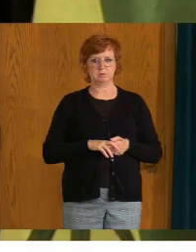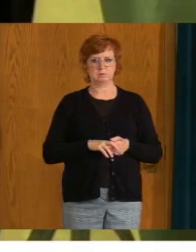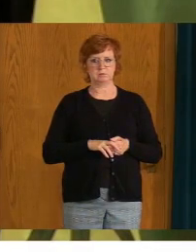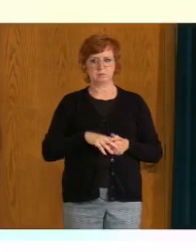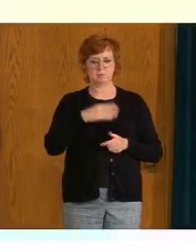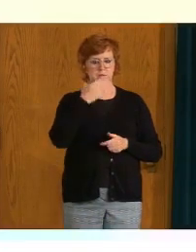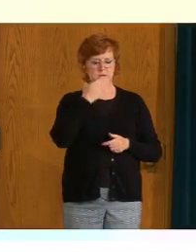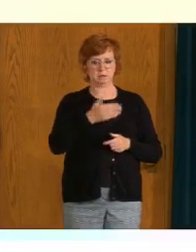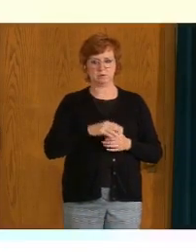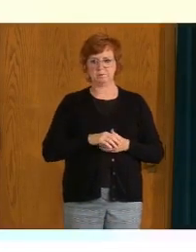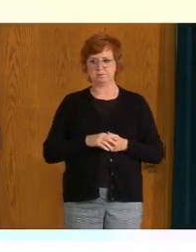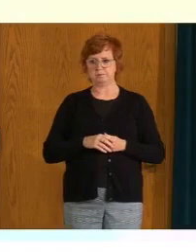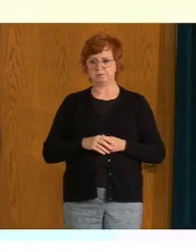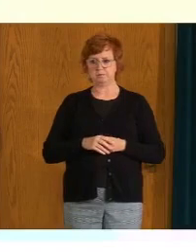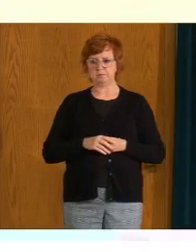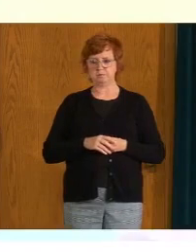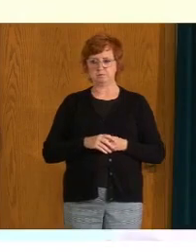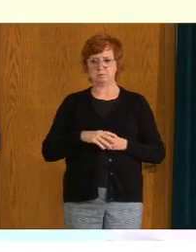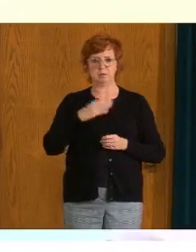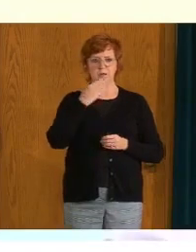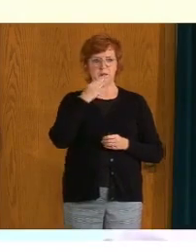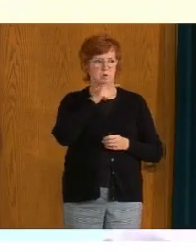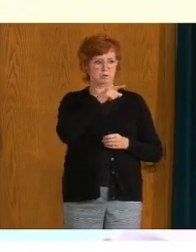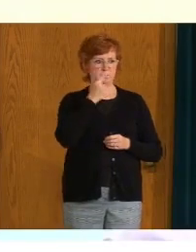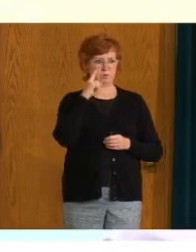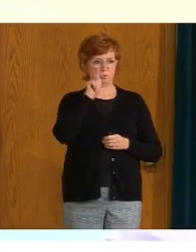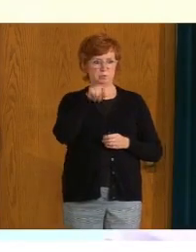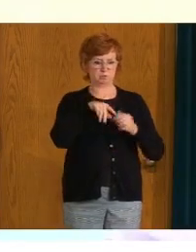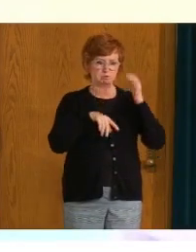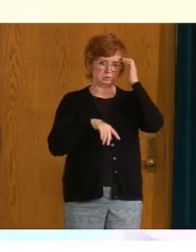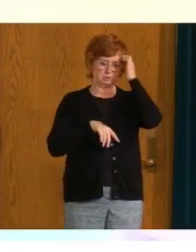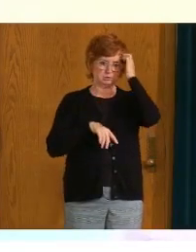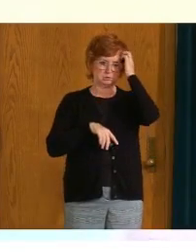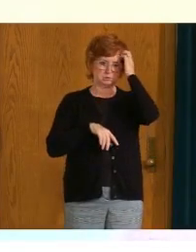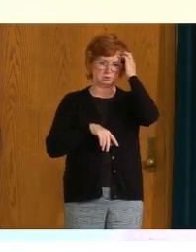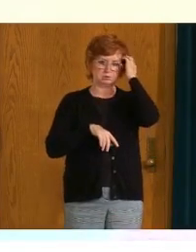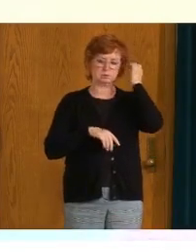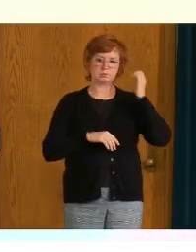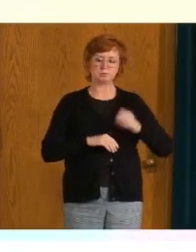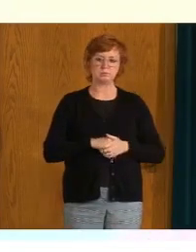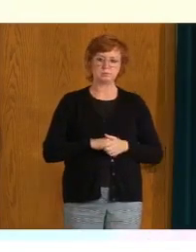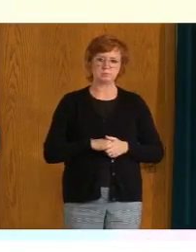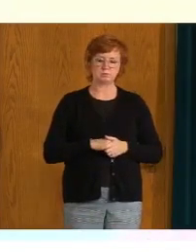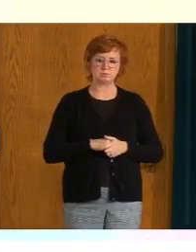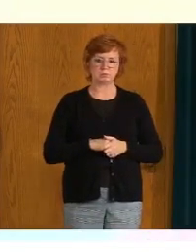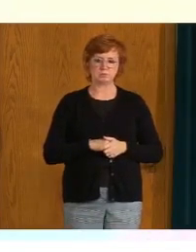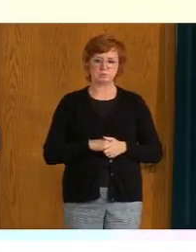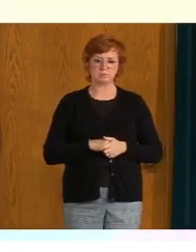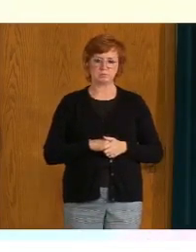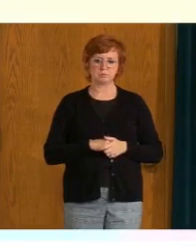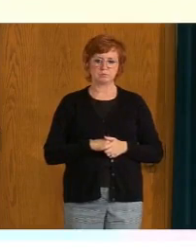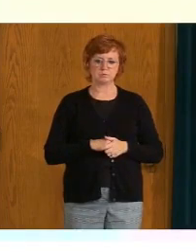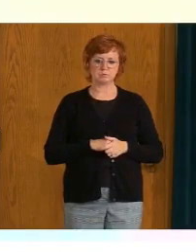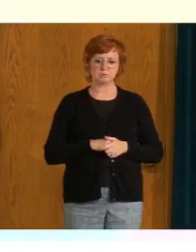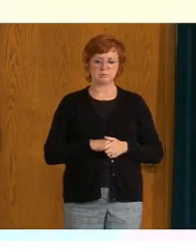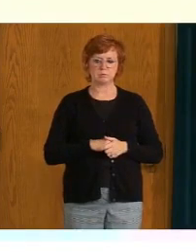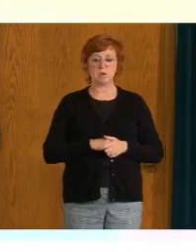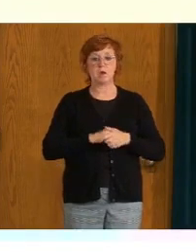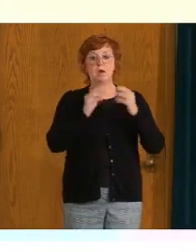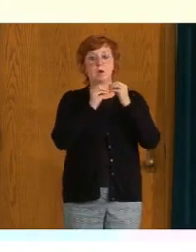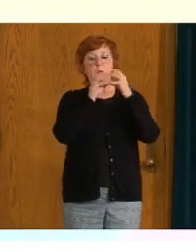Yeah, thanks, Premier. So thanks, Arthur, for the question. And, obviously we have on a website and we're monitoring very closely the fact